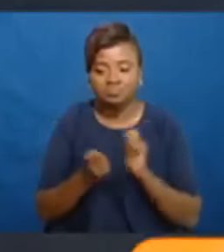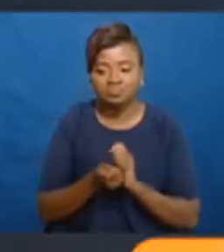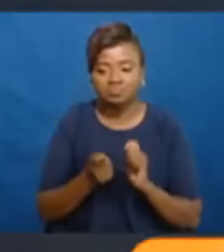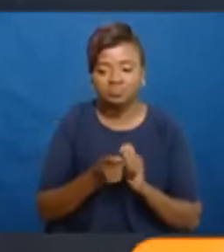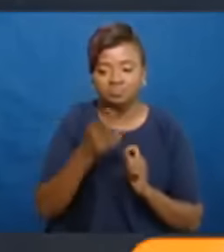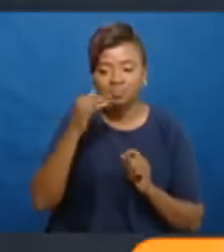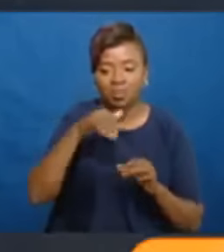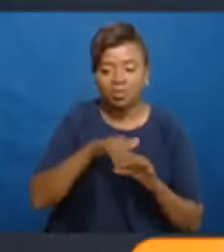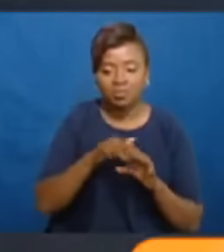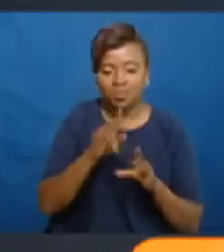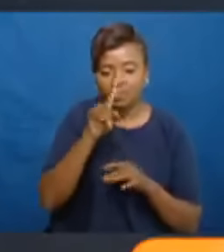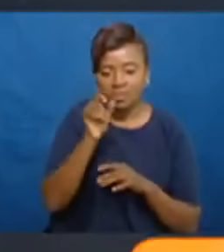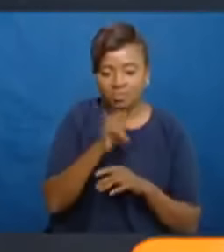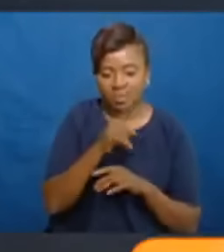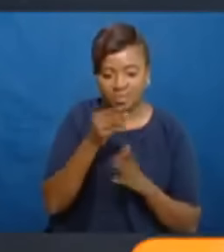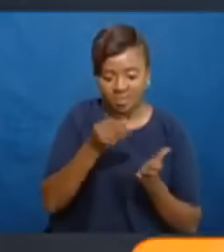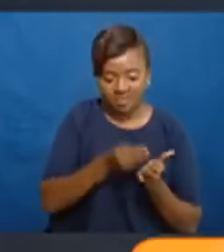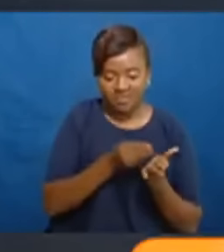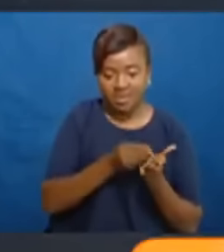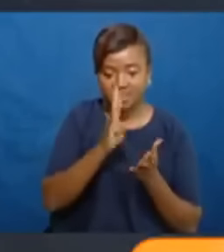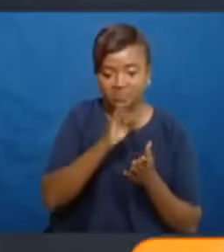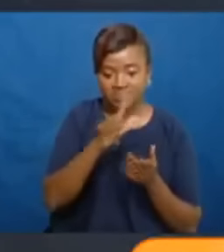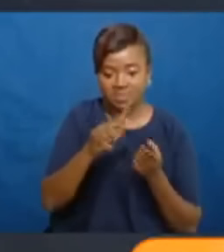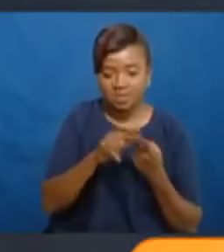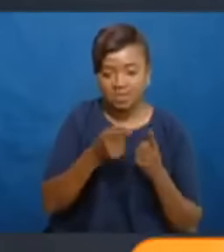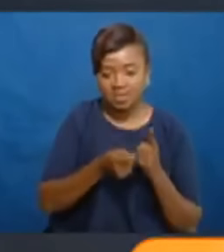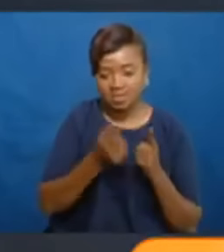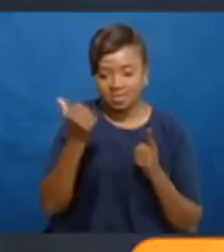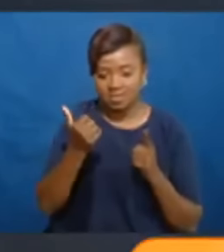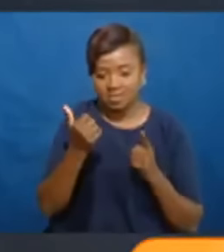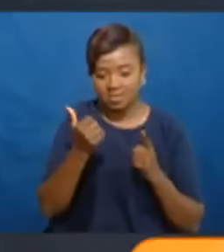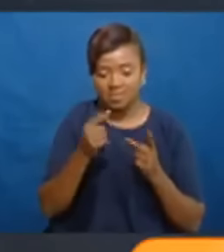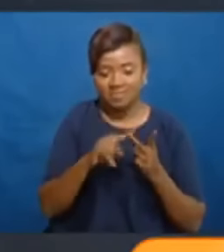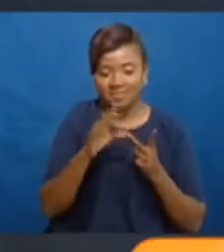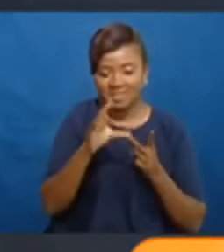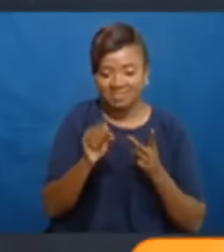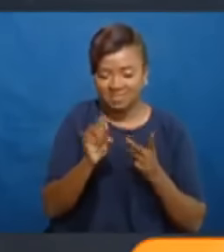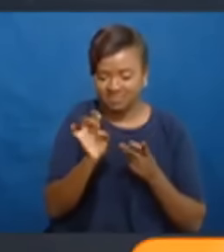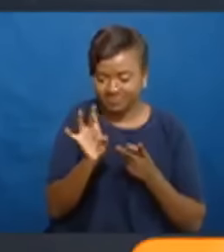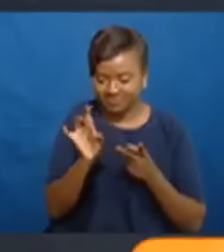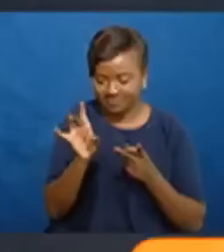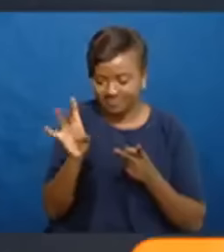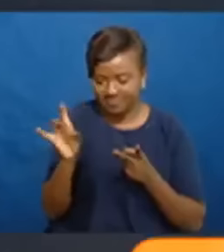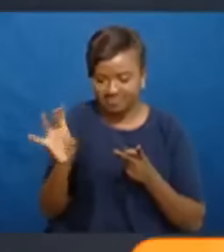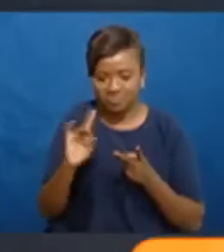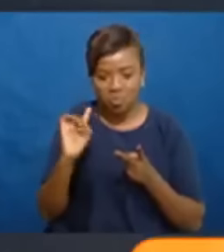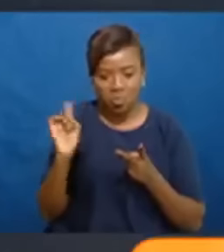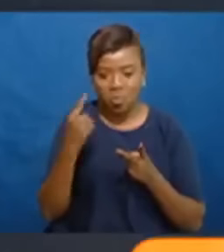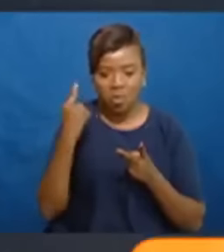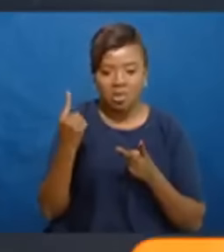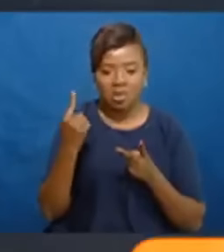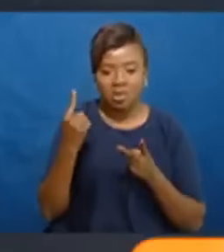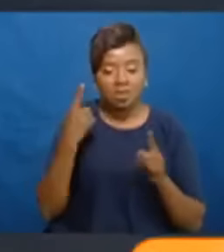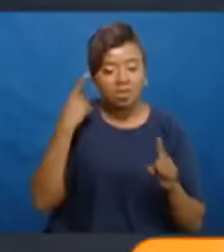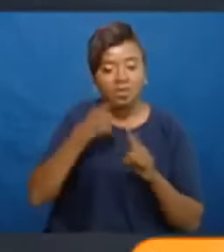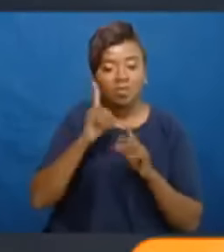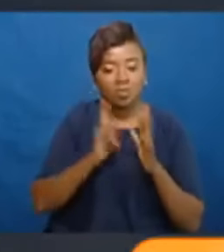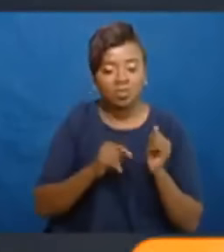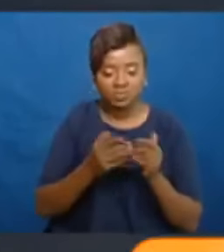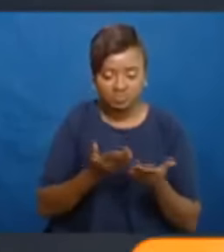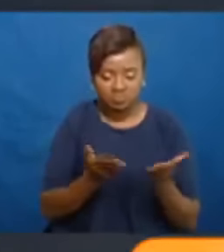Within the month, a finance bill was withdrawn and an entire cabinet dismissed, both in response to the demands